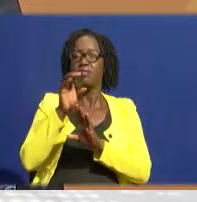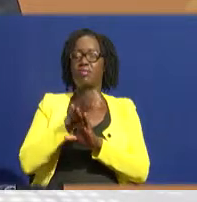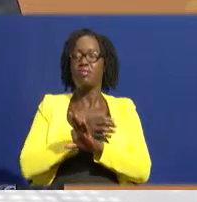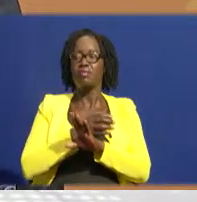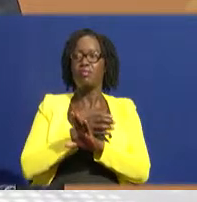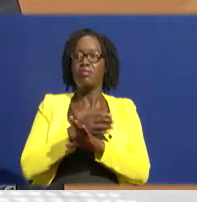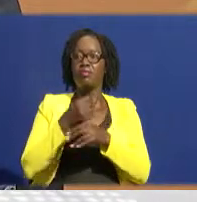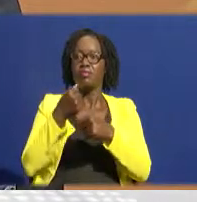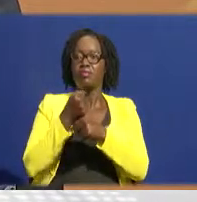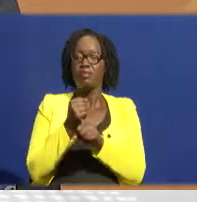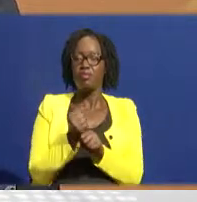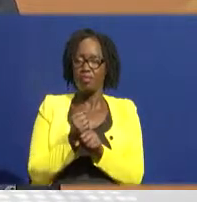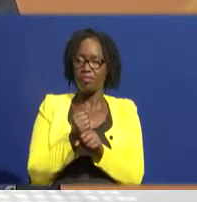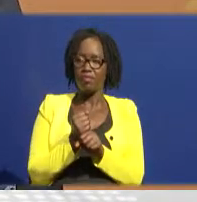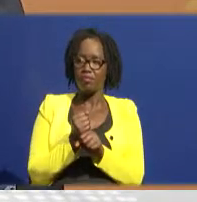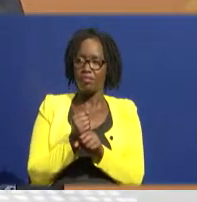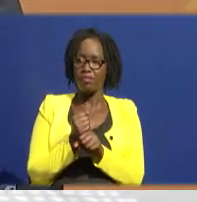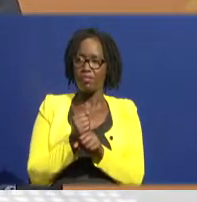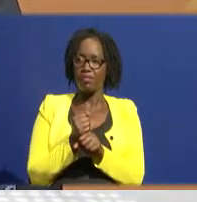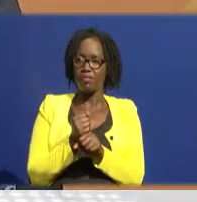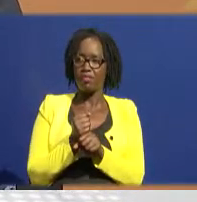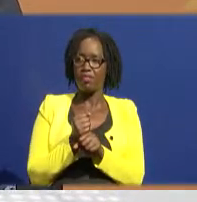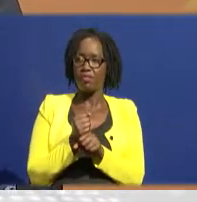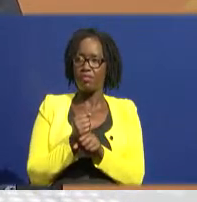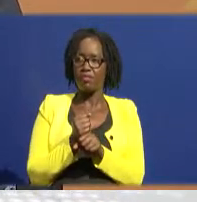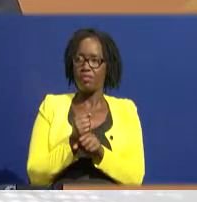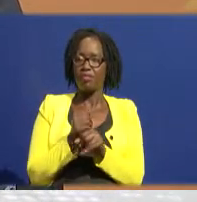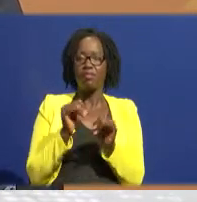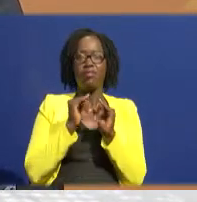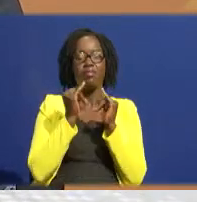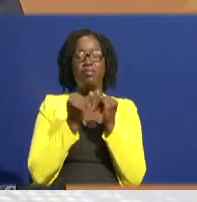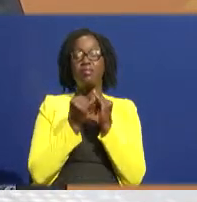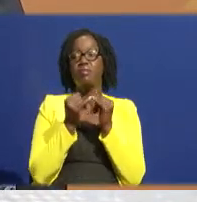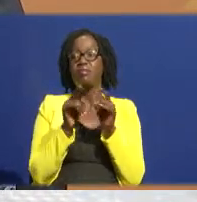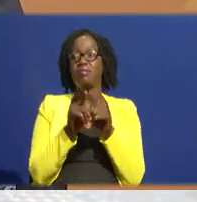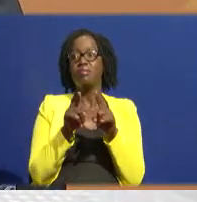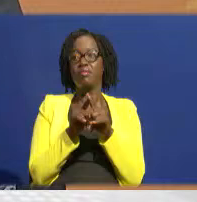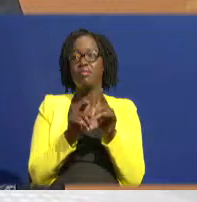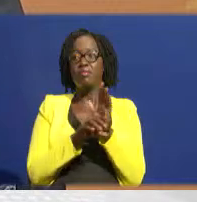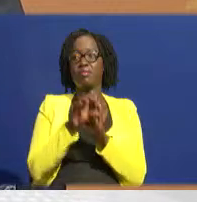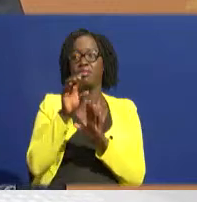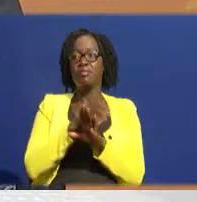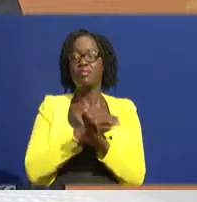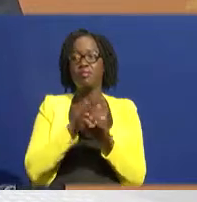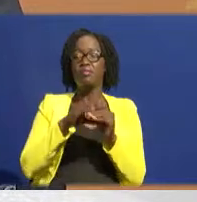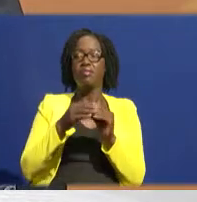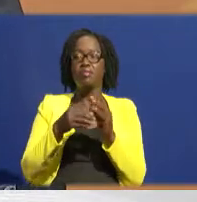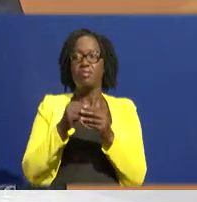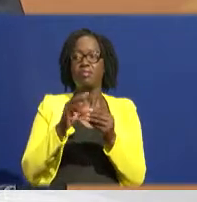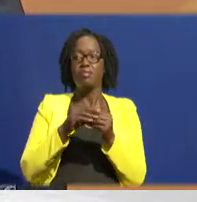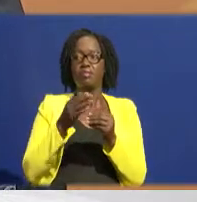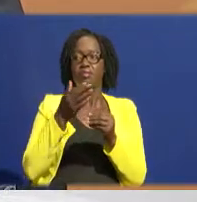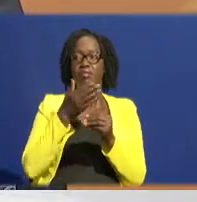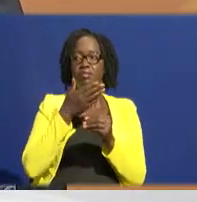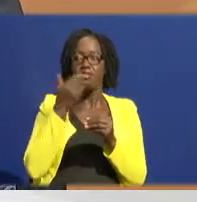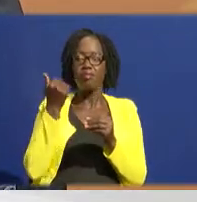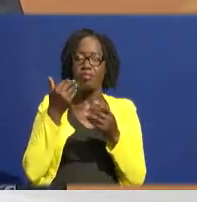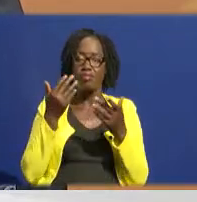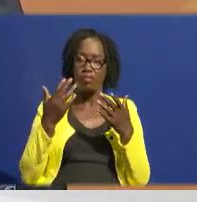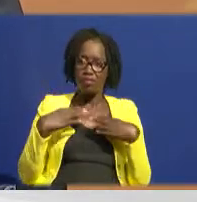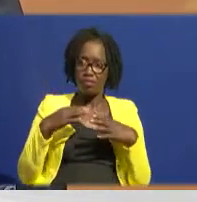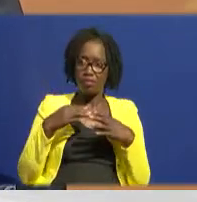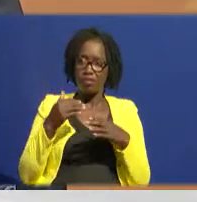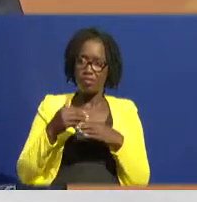be developed and be placed in such a kind of institution will be curriculum to mold them to become better people,